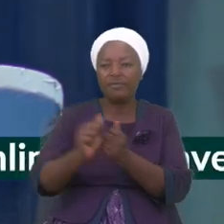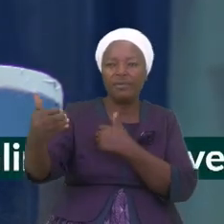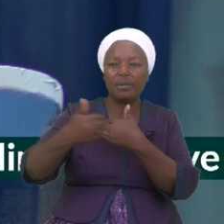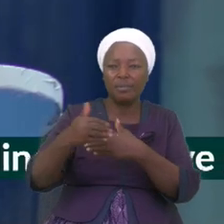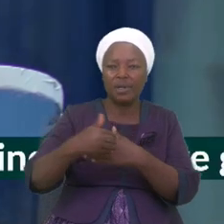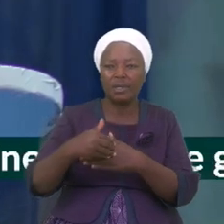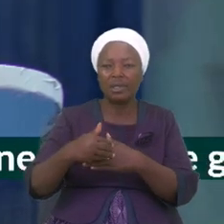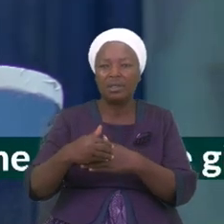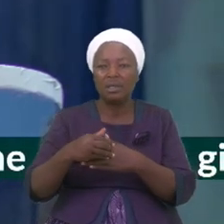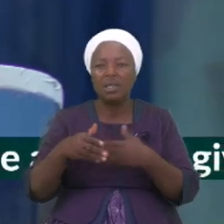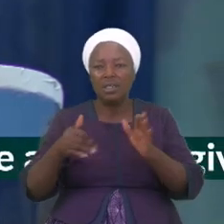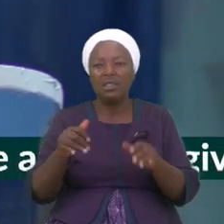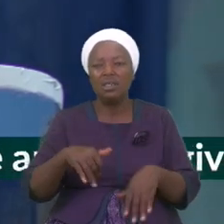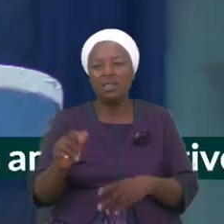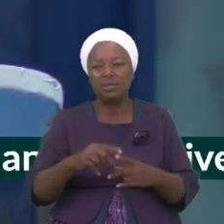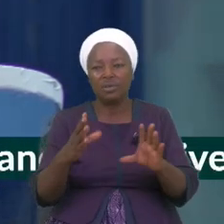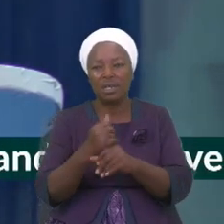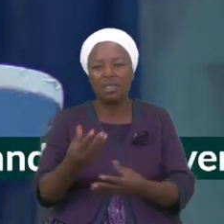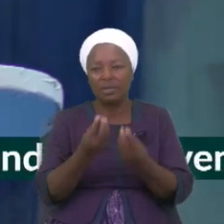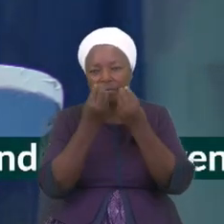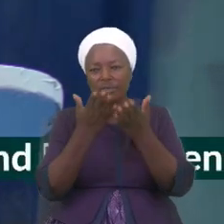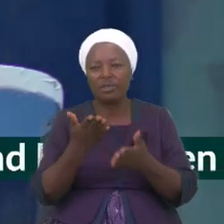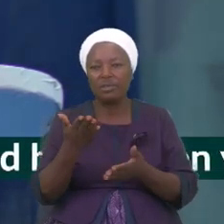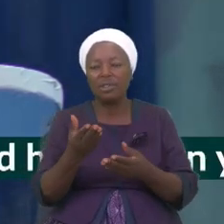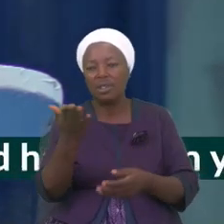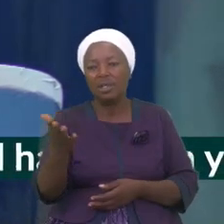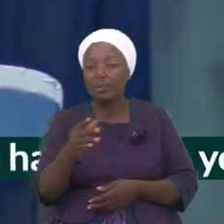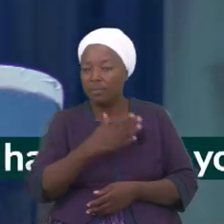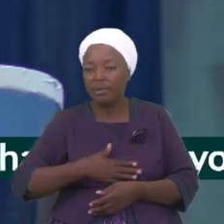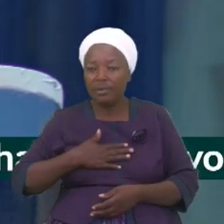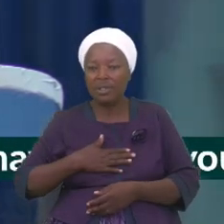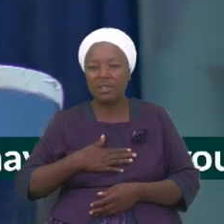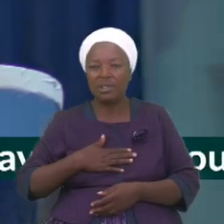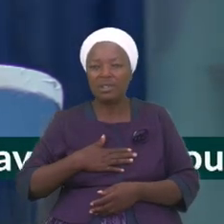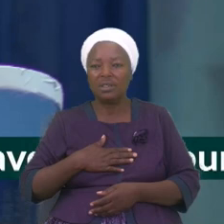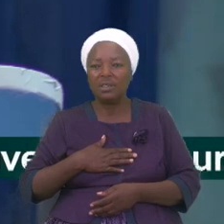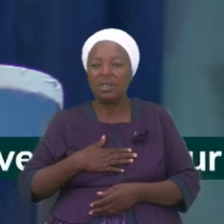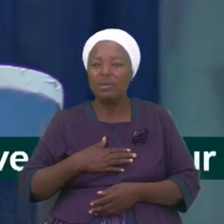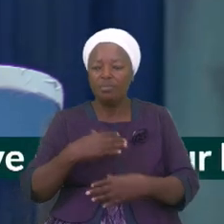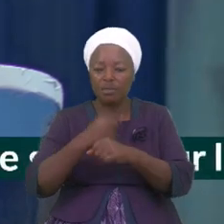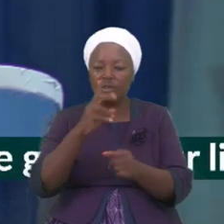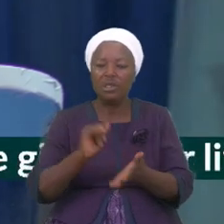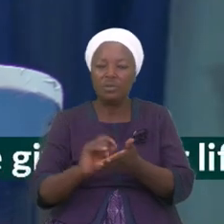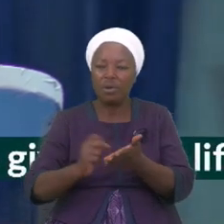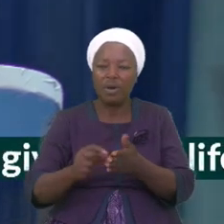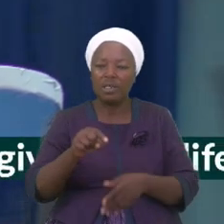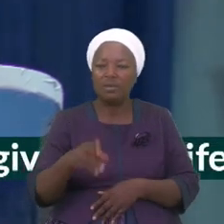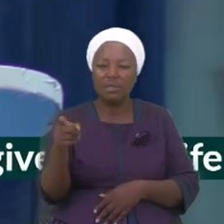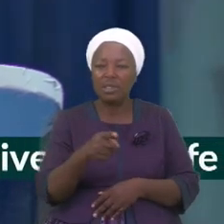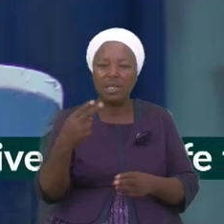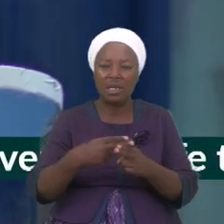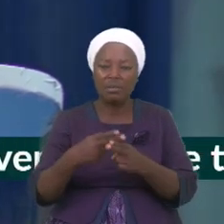there. Ensure you write down their names clearly. I go through